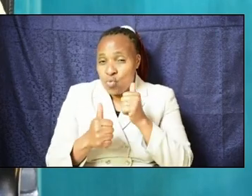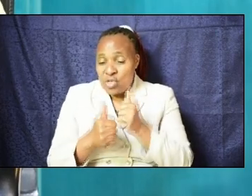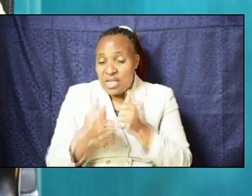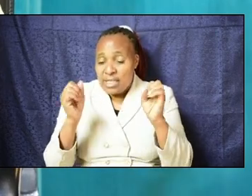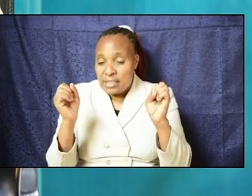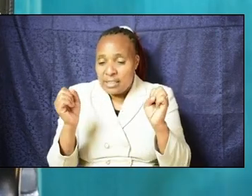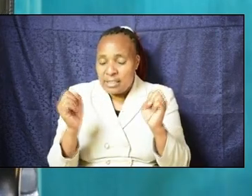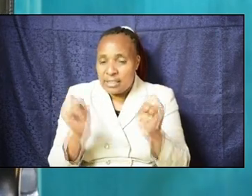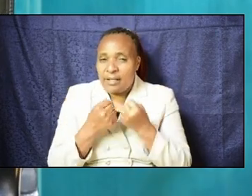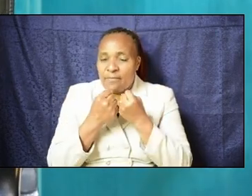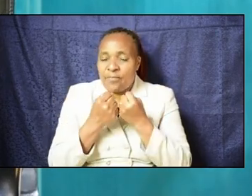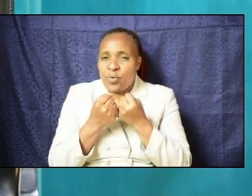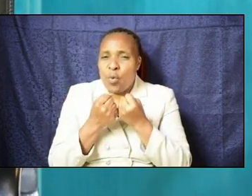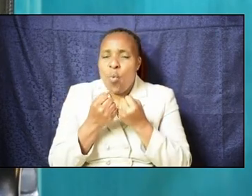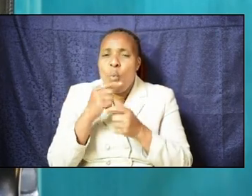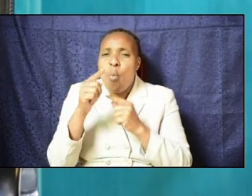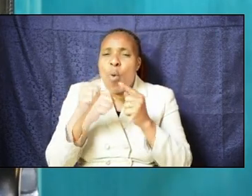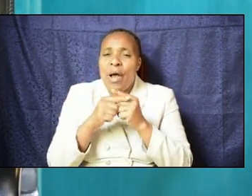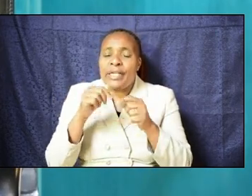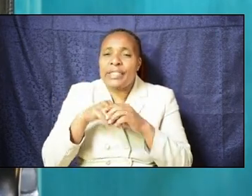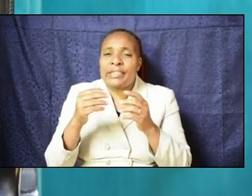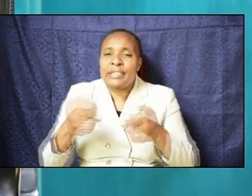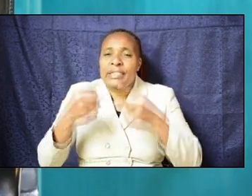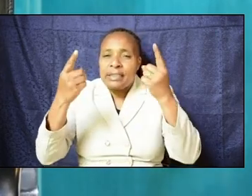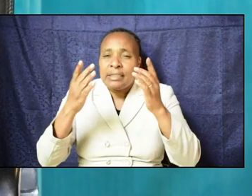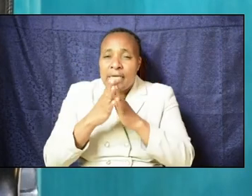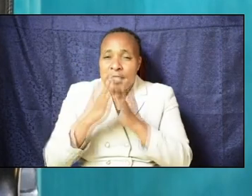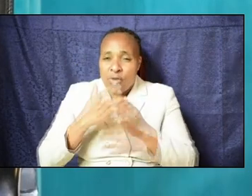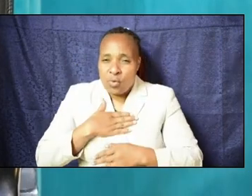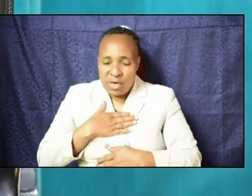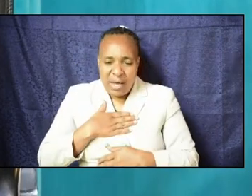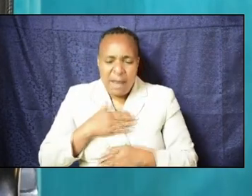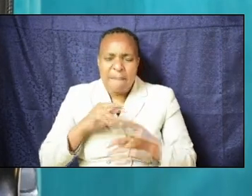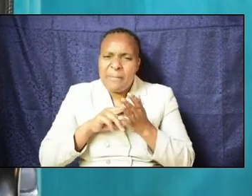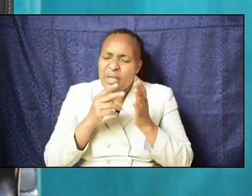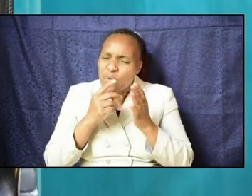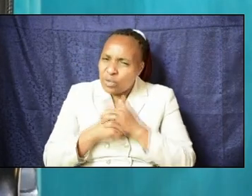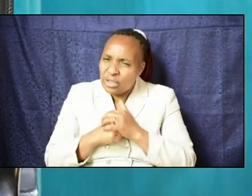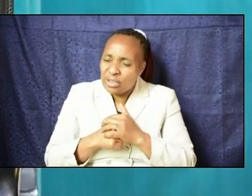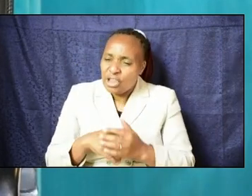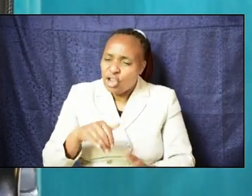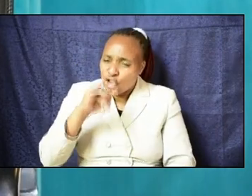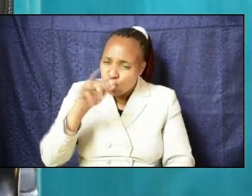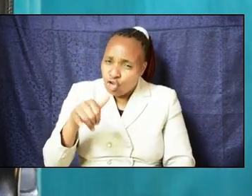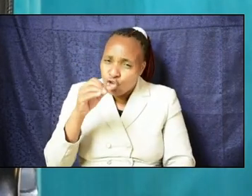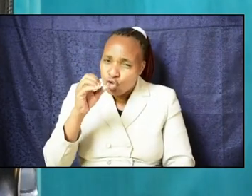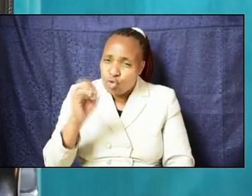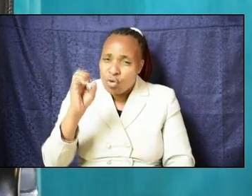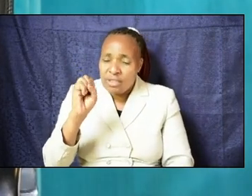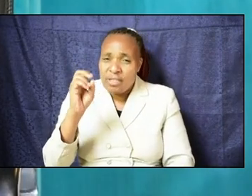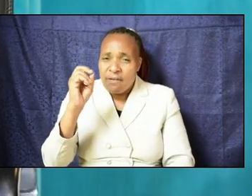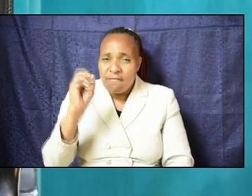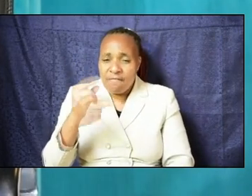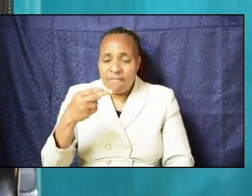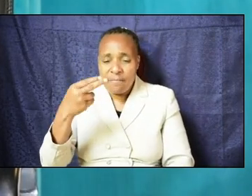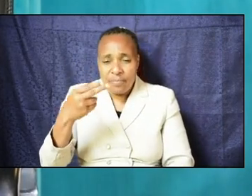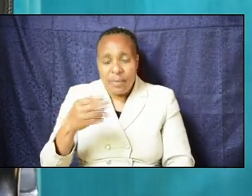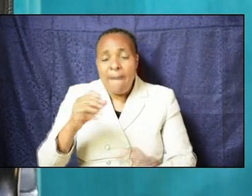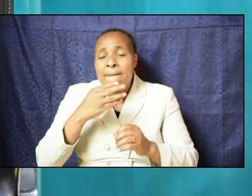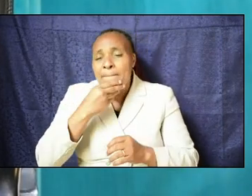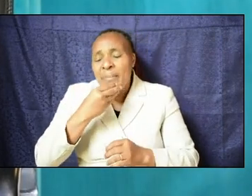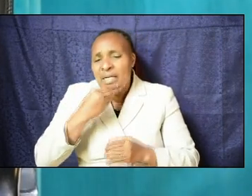that assail worldly success and honor. Joseph was a lowly man,